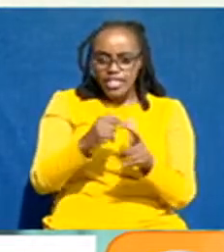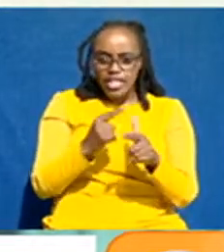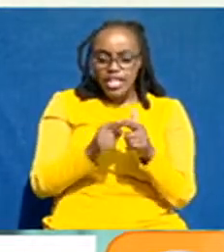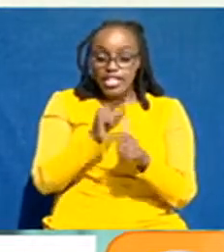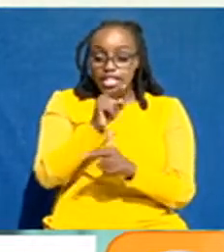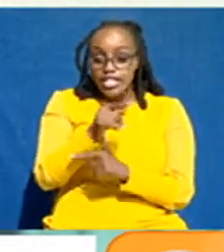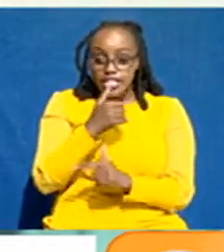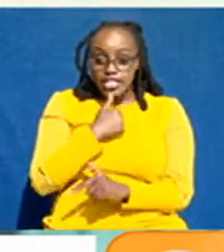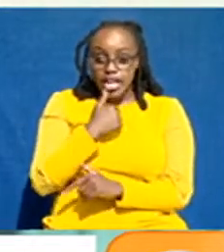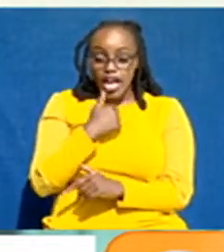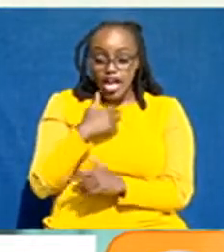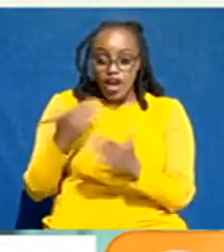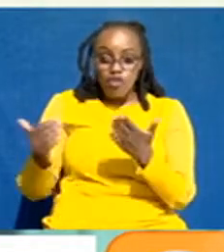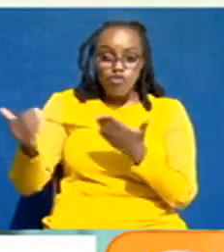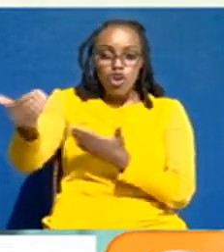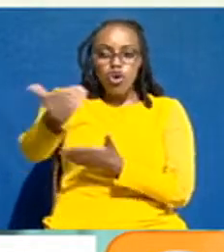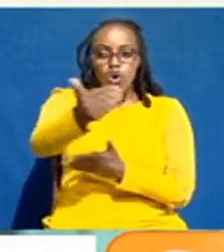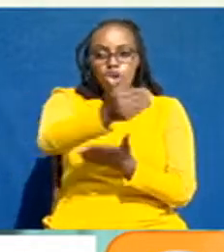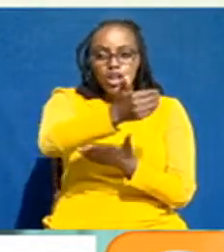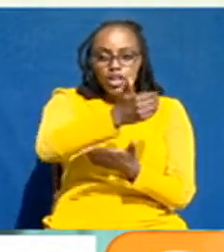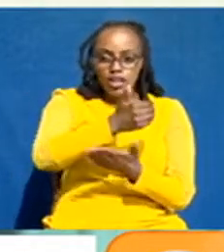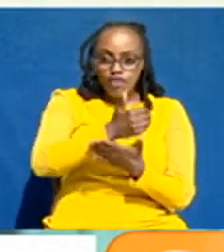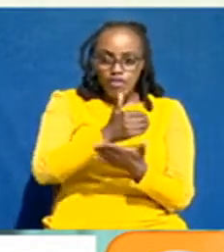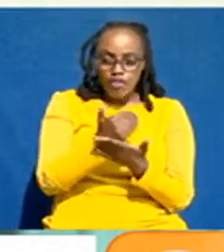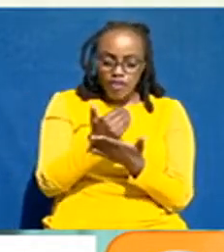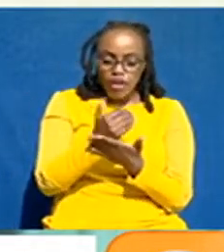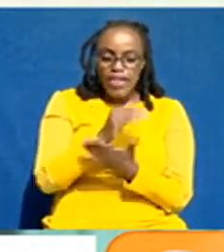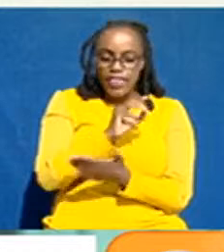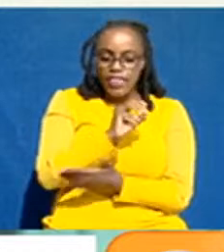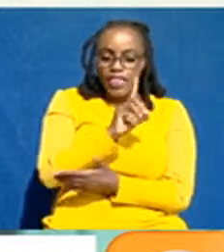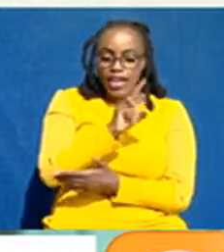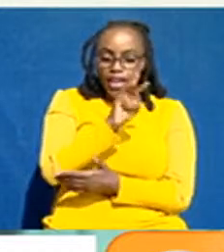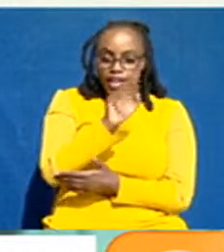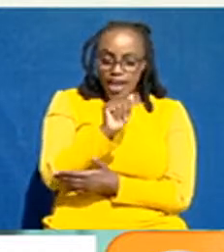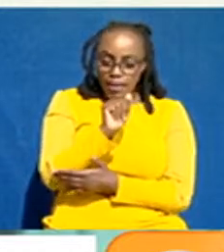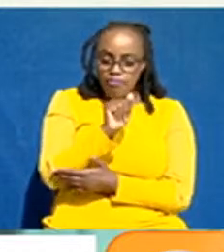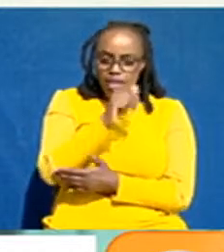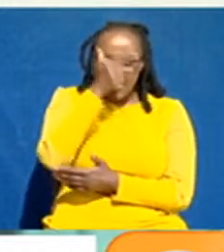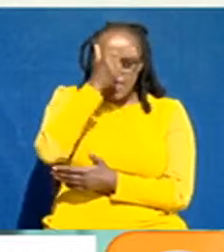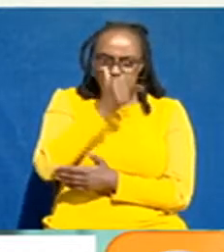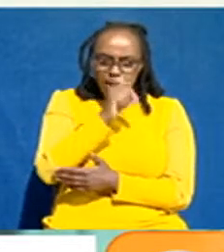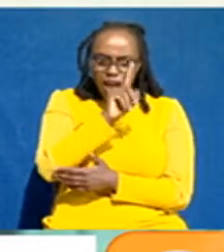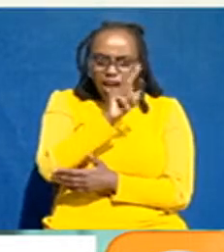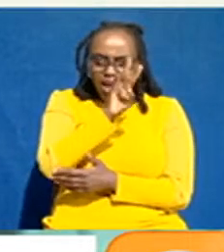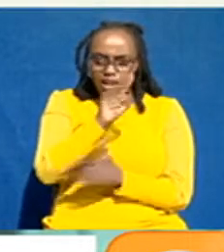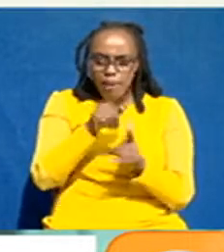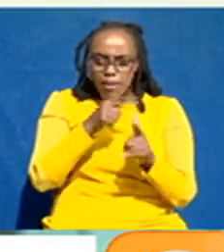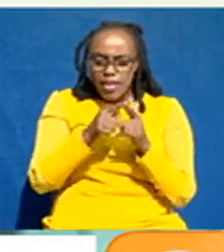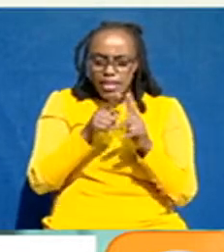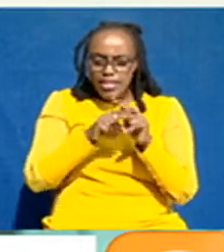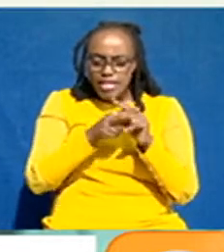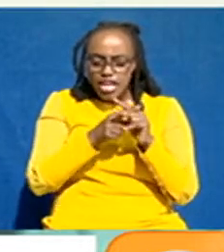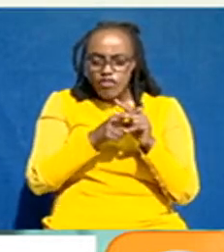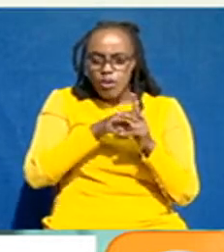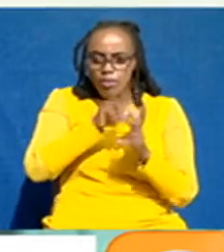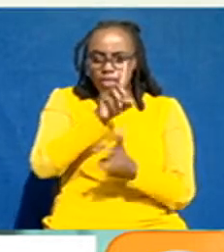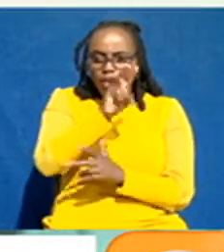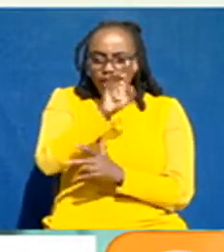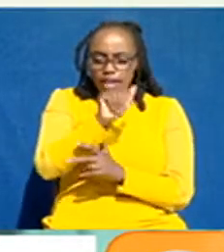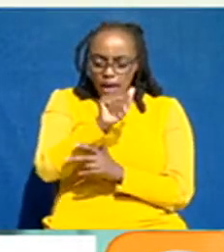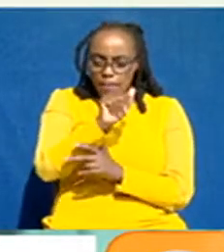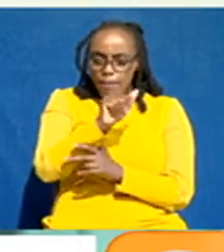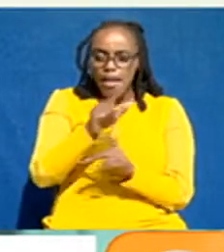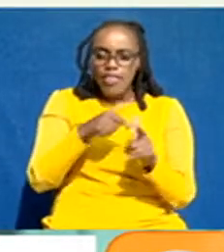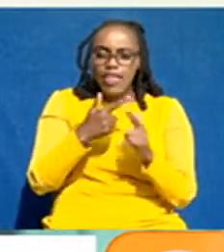Dakaine Dam, which is also called Thika Dam. Then the water is tapped from the dam and treated